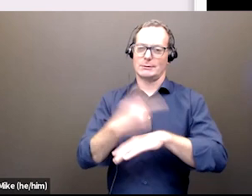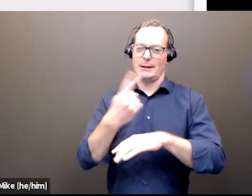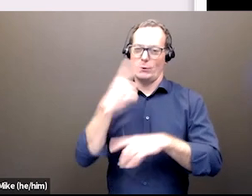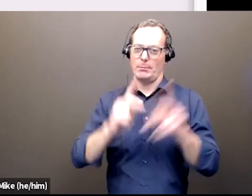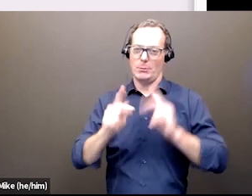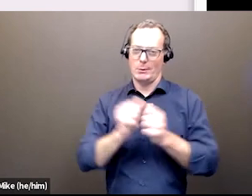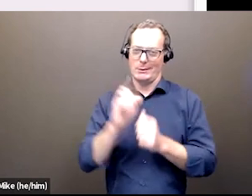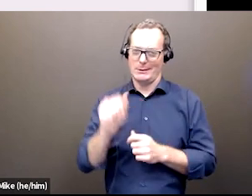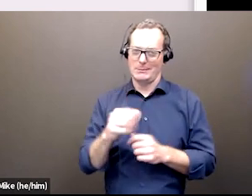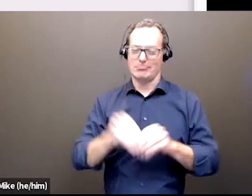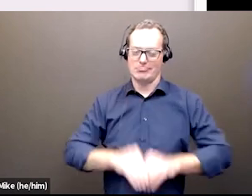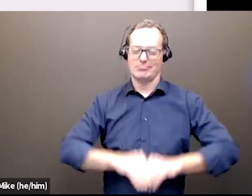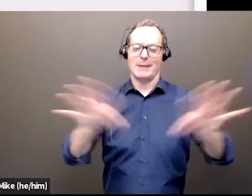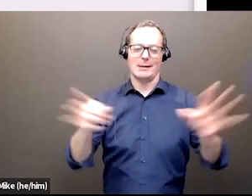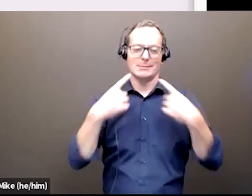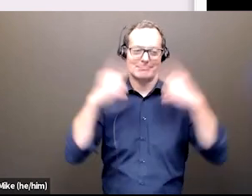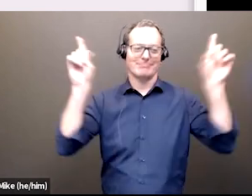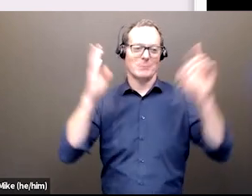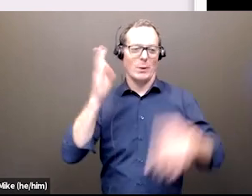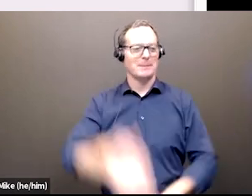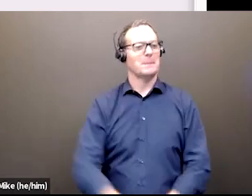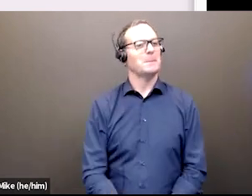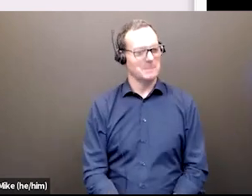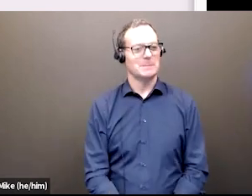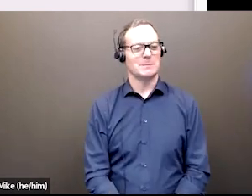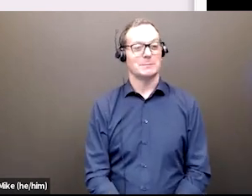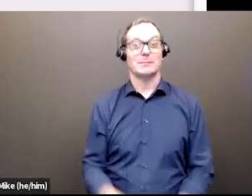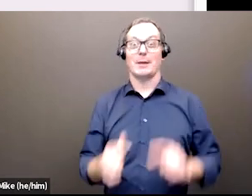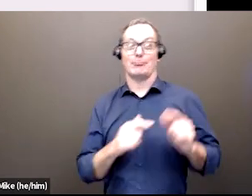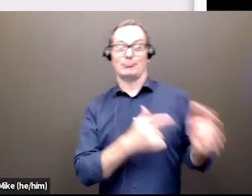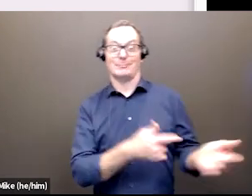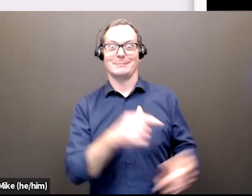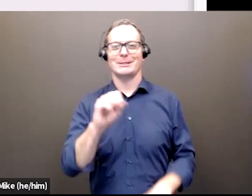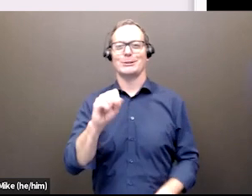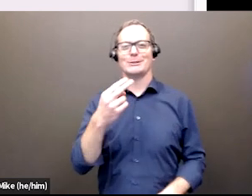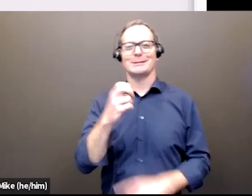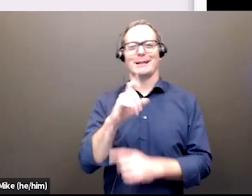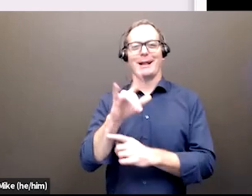Disabilities. And now Shellie will introduce the final part of our presentation.